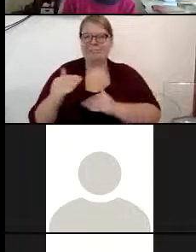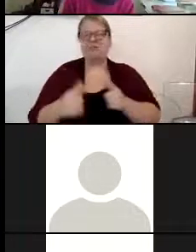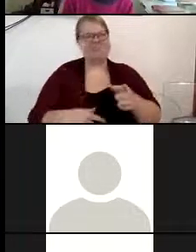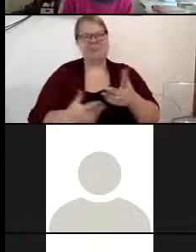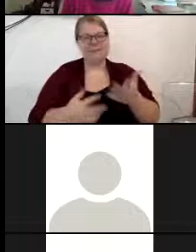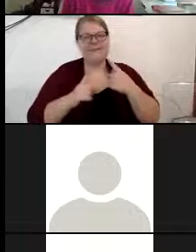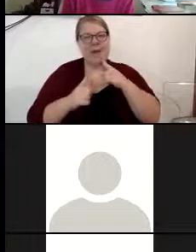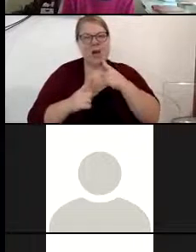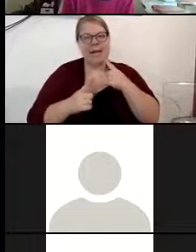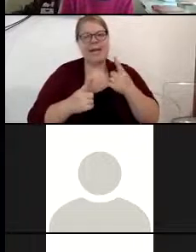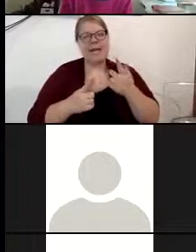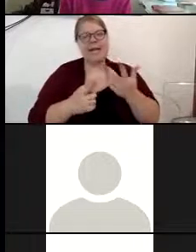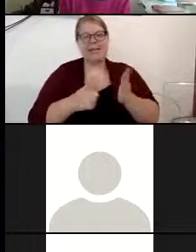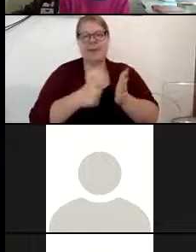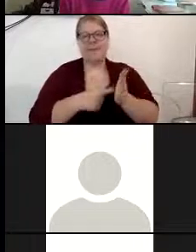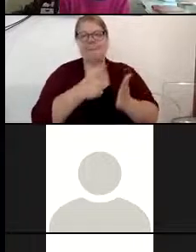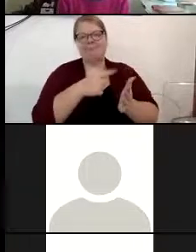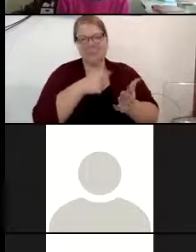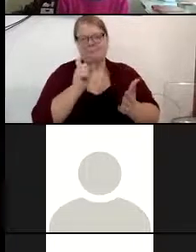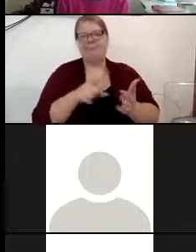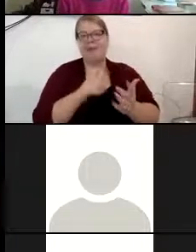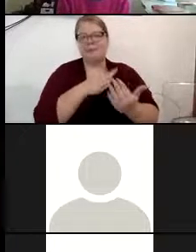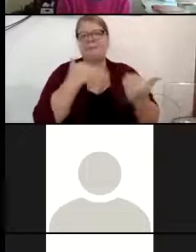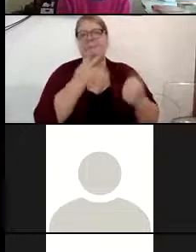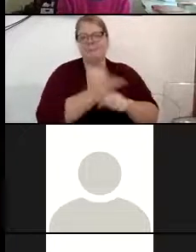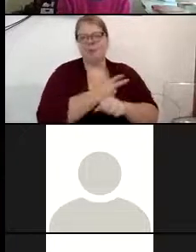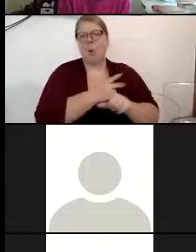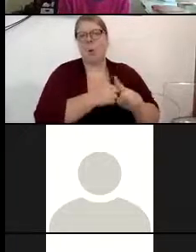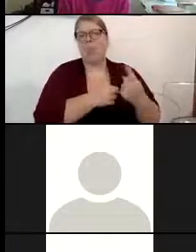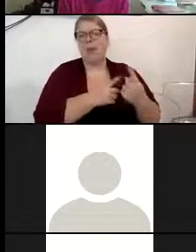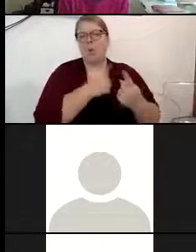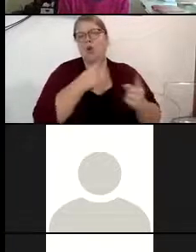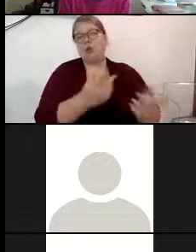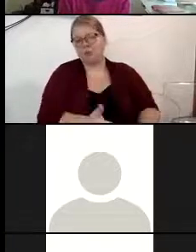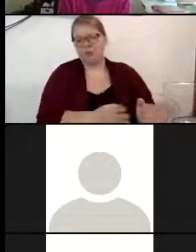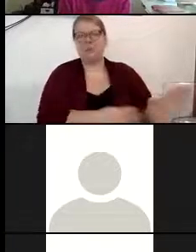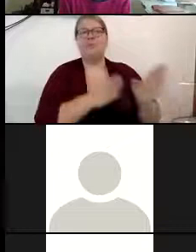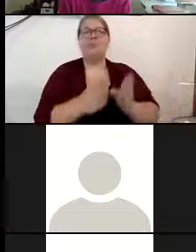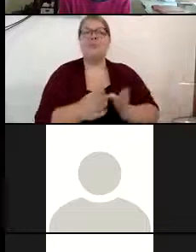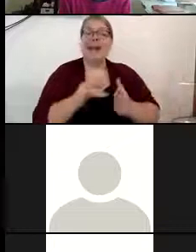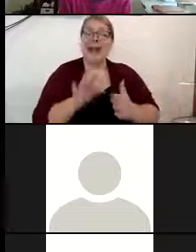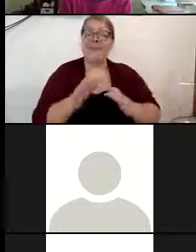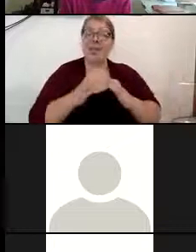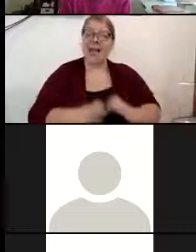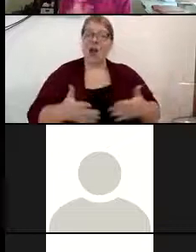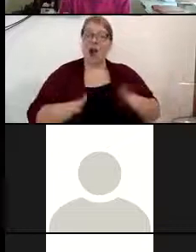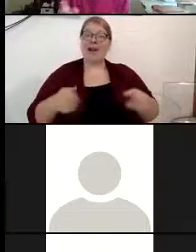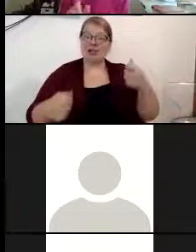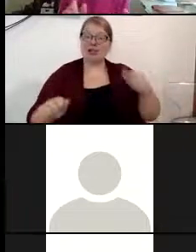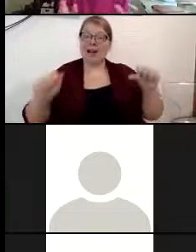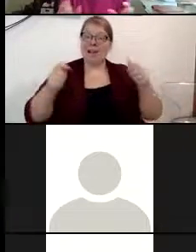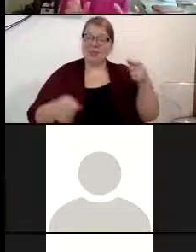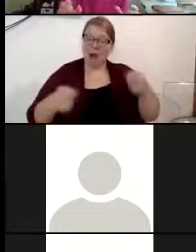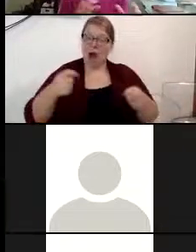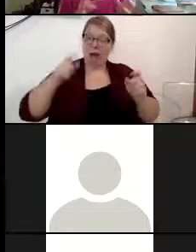variable. When the client has made unsuccessful attempts to moderate, it may be time